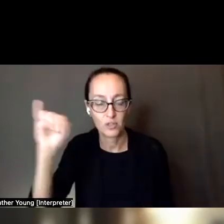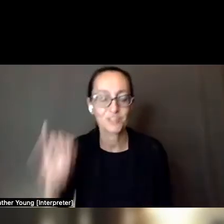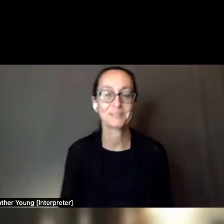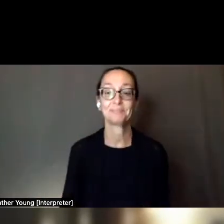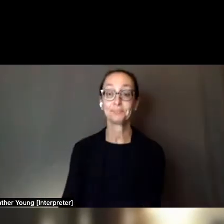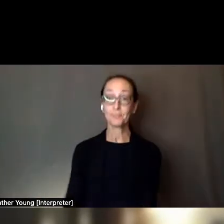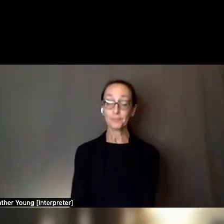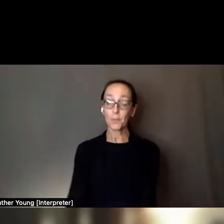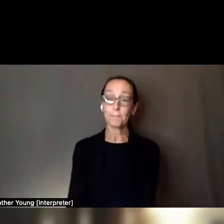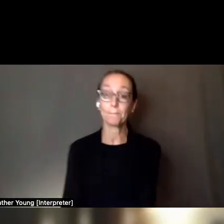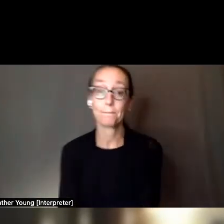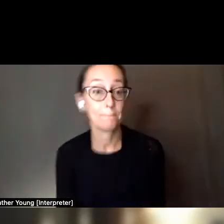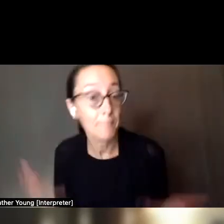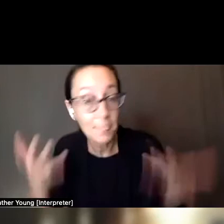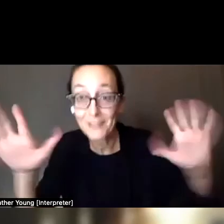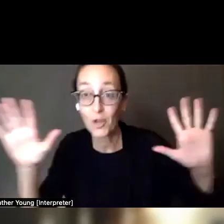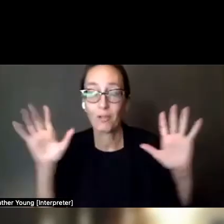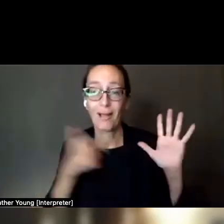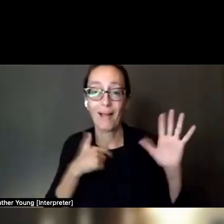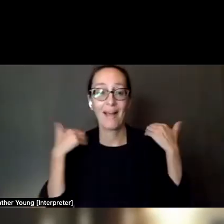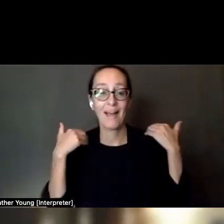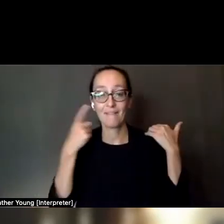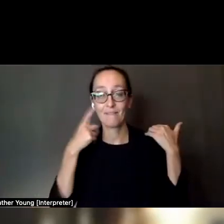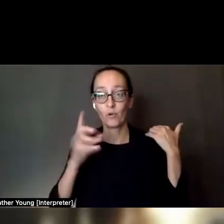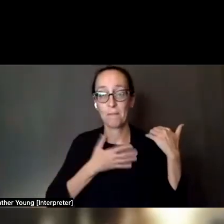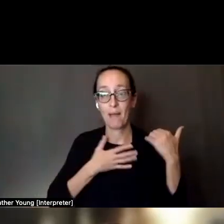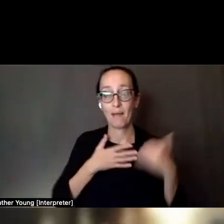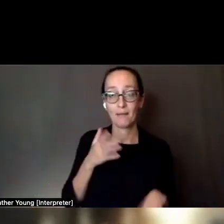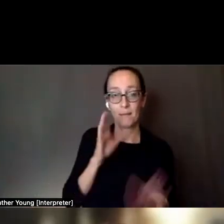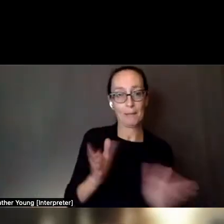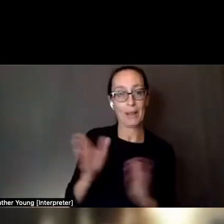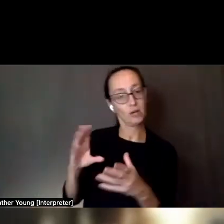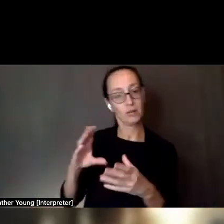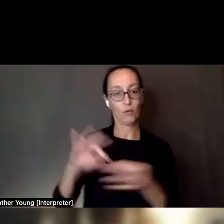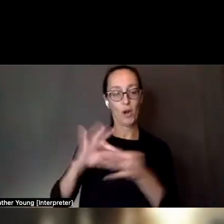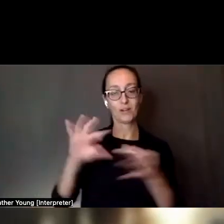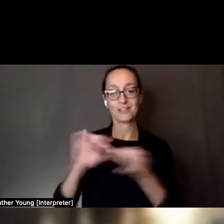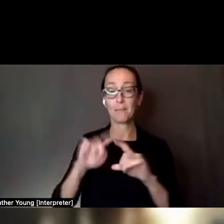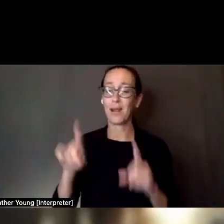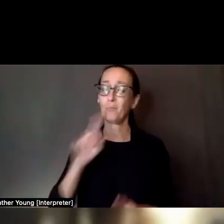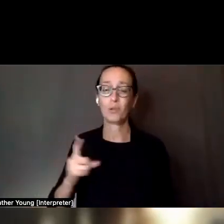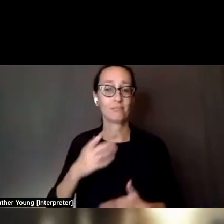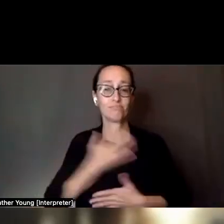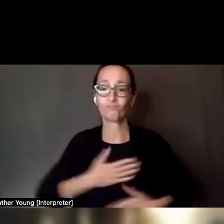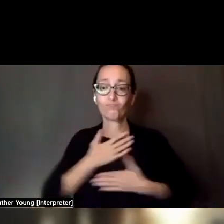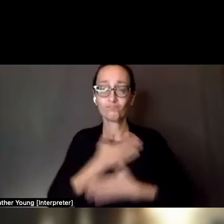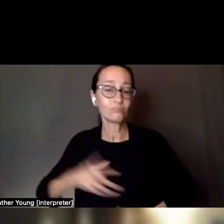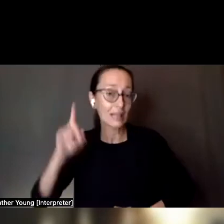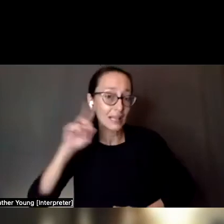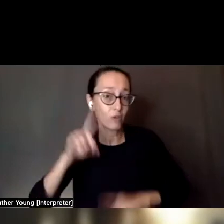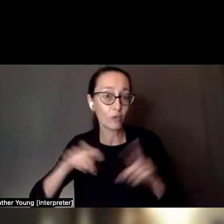So let's see, that's all I have in the way of prepared remarks, but I'm really happy to hear from you